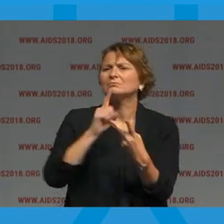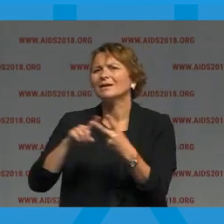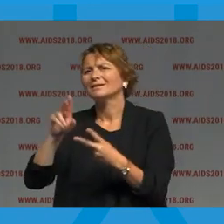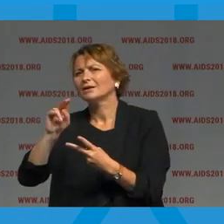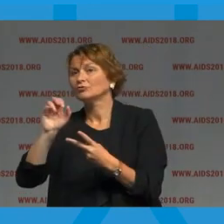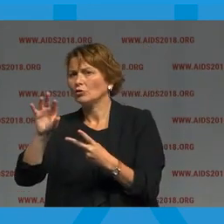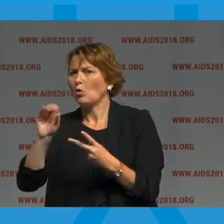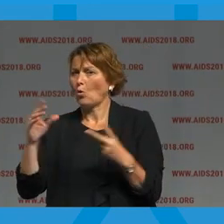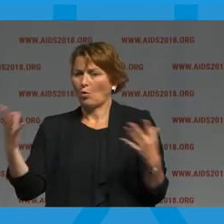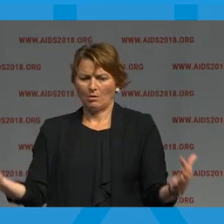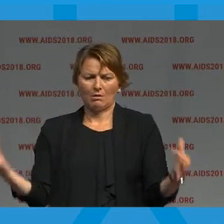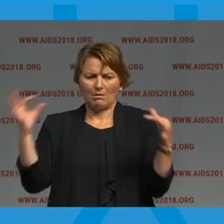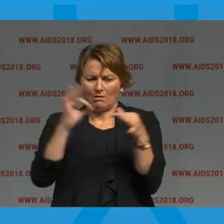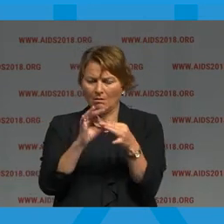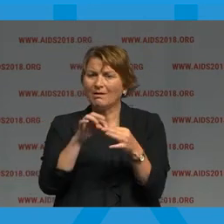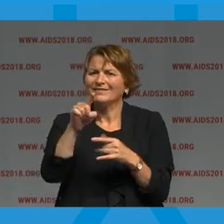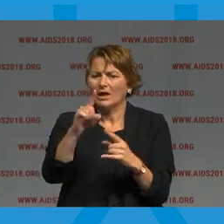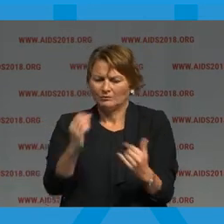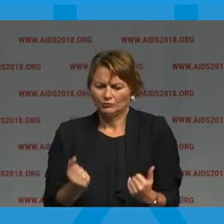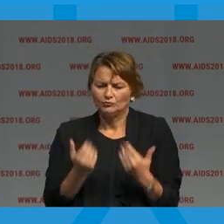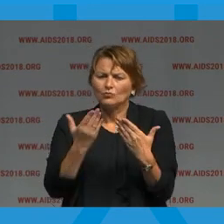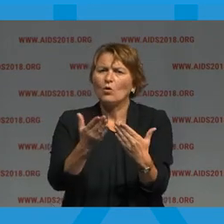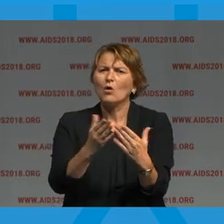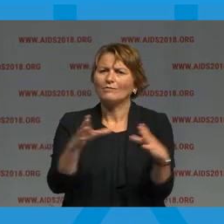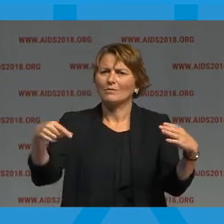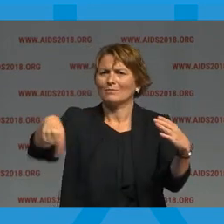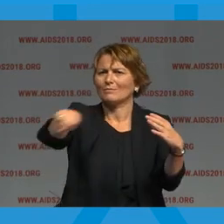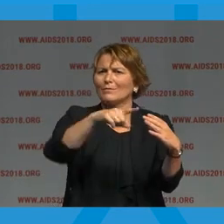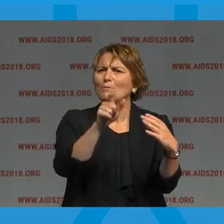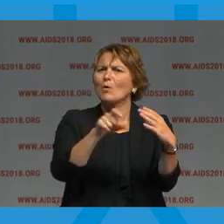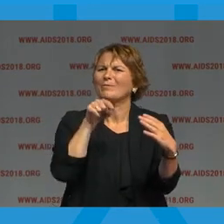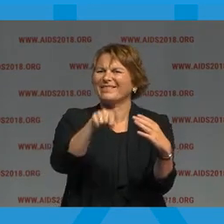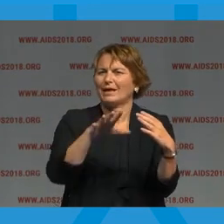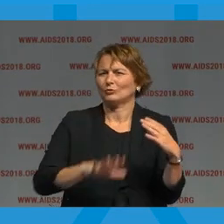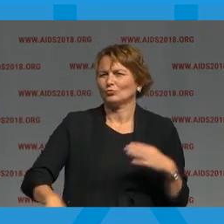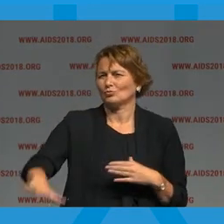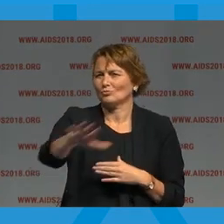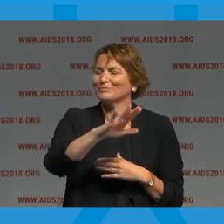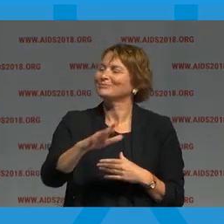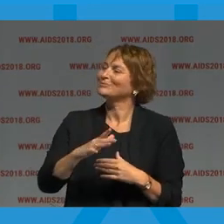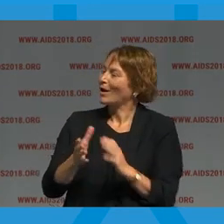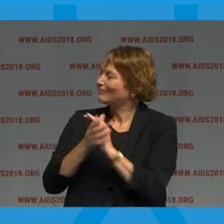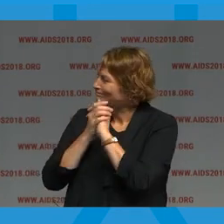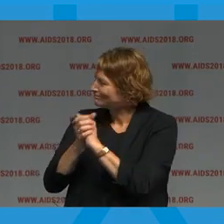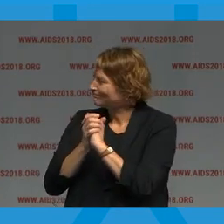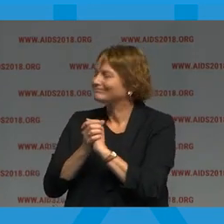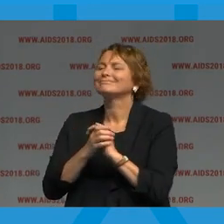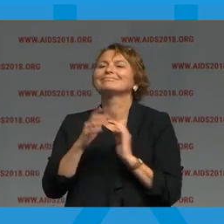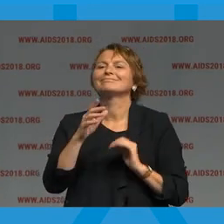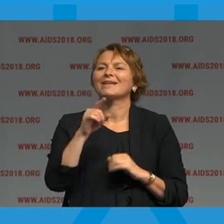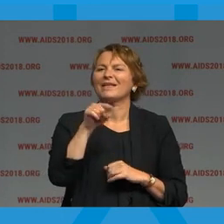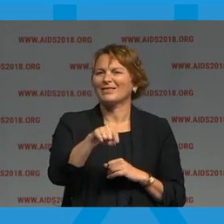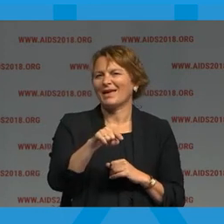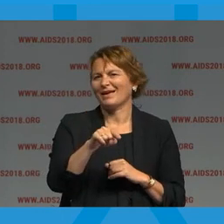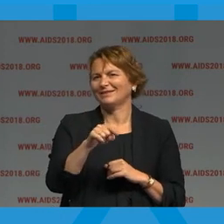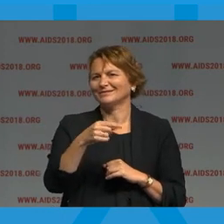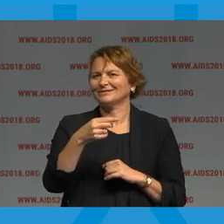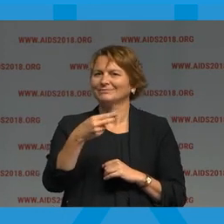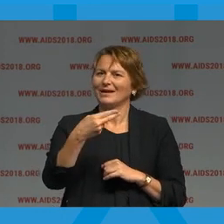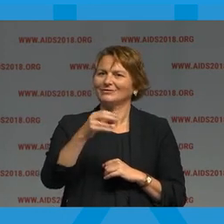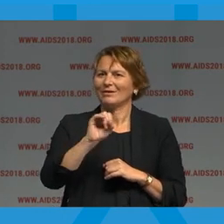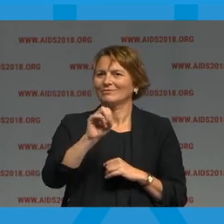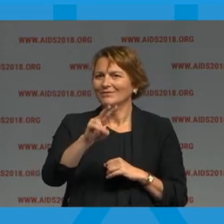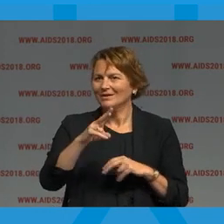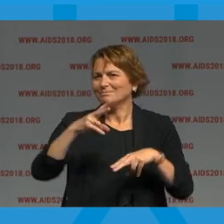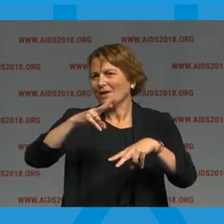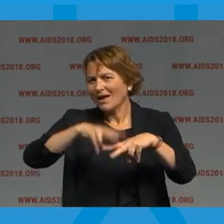key populations in the region. So again, congratulations to the HIV/AIDS Legal Aid Network, and I'd like to